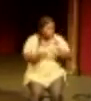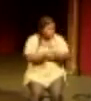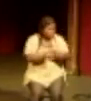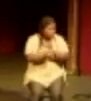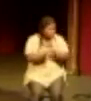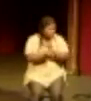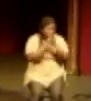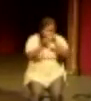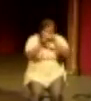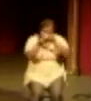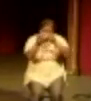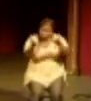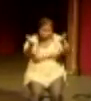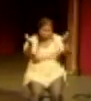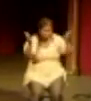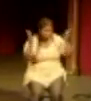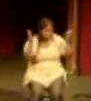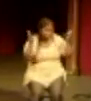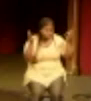our story over the last